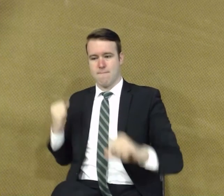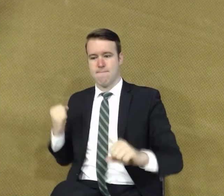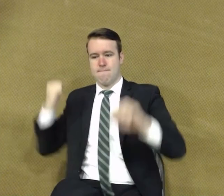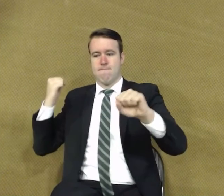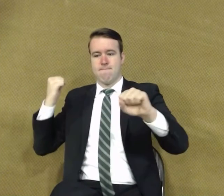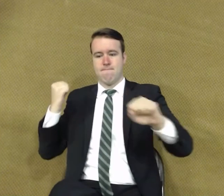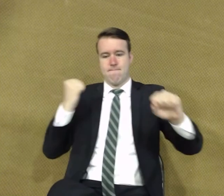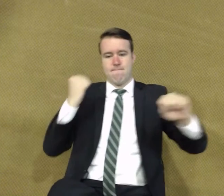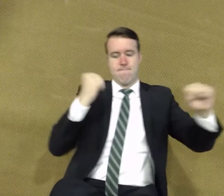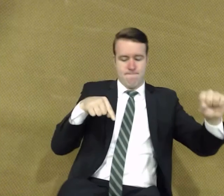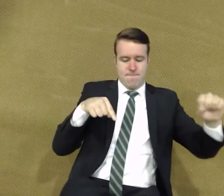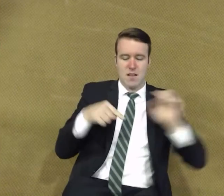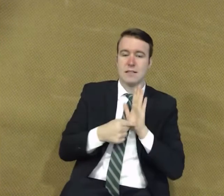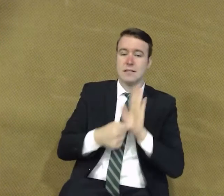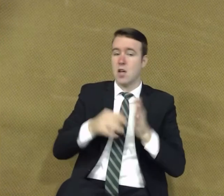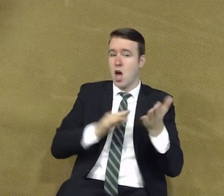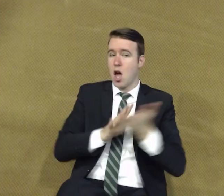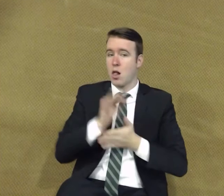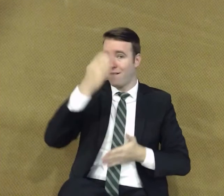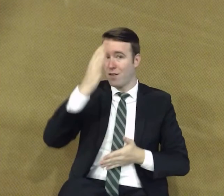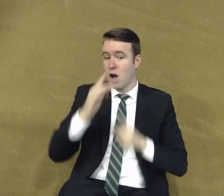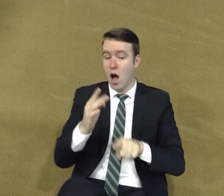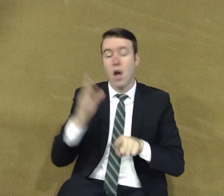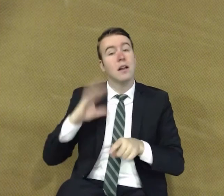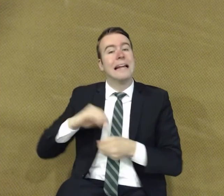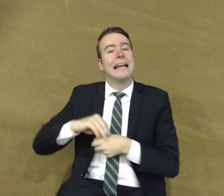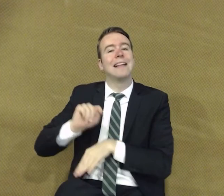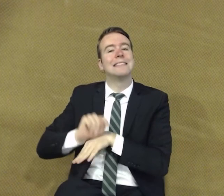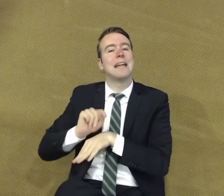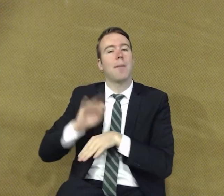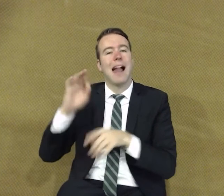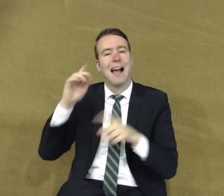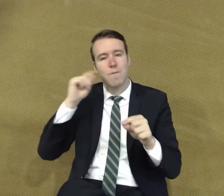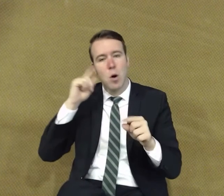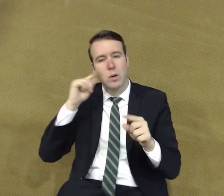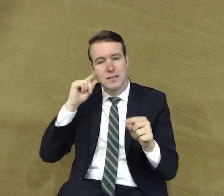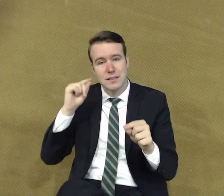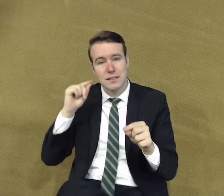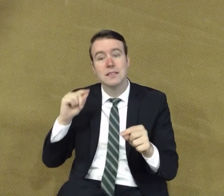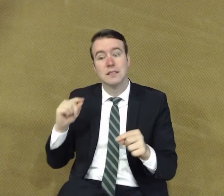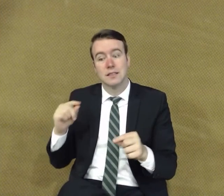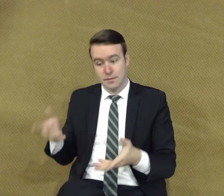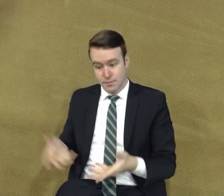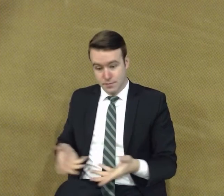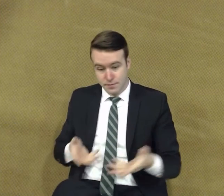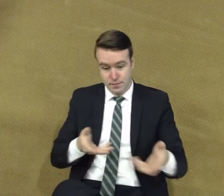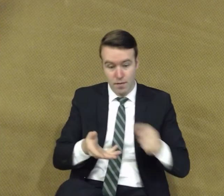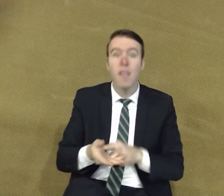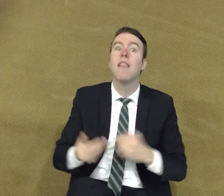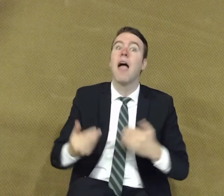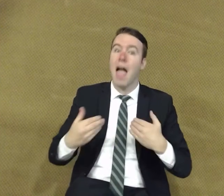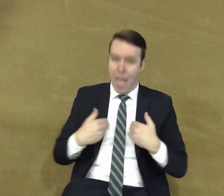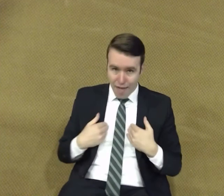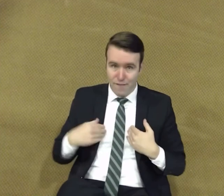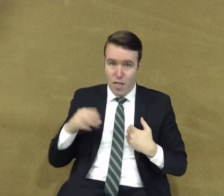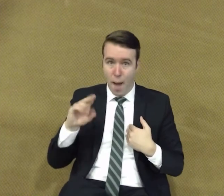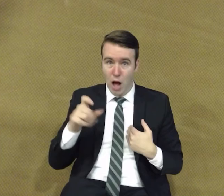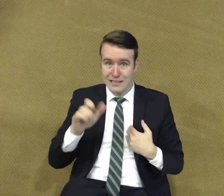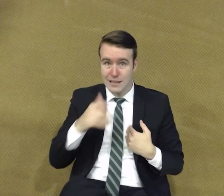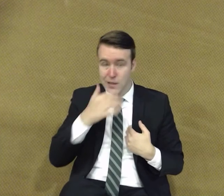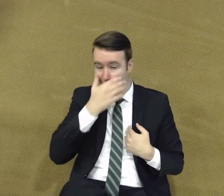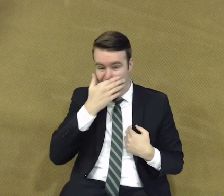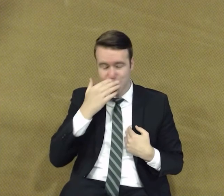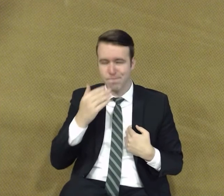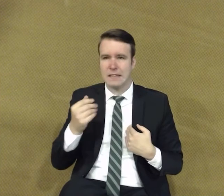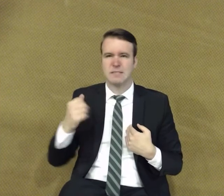God, and formerly set in the tabernacle of Moses. They still actually had this box. It was